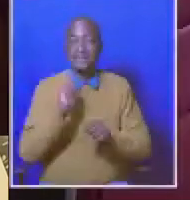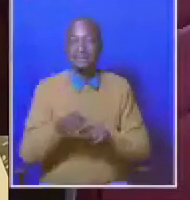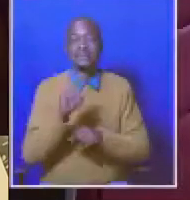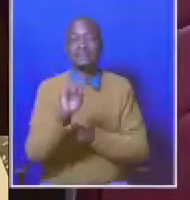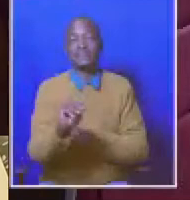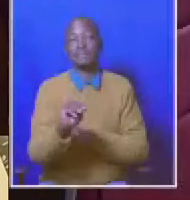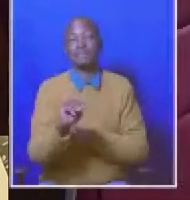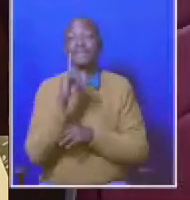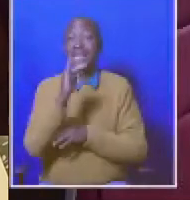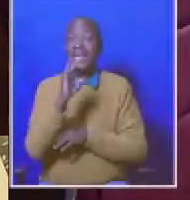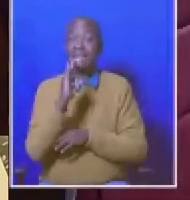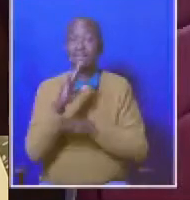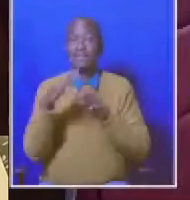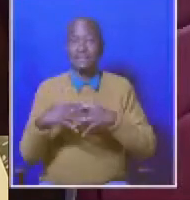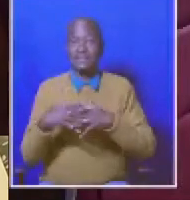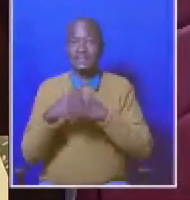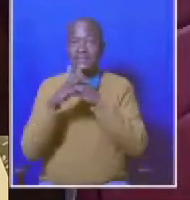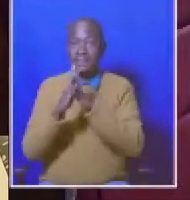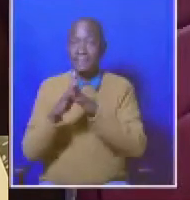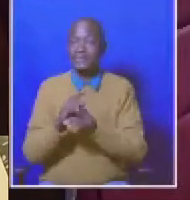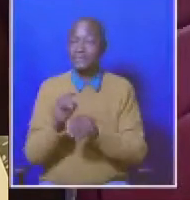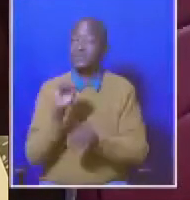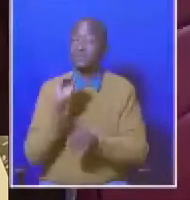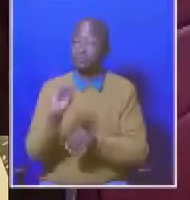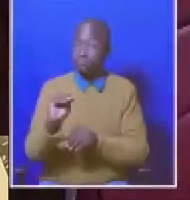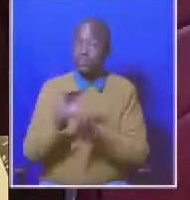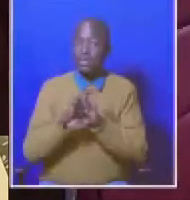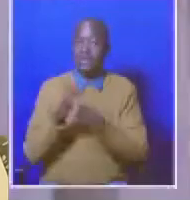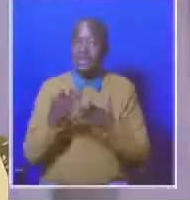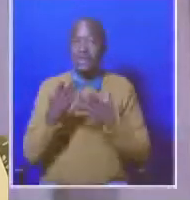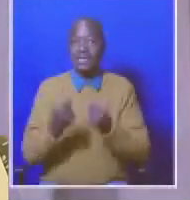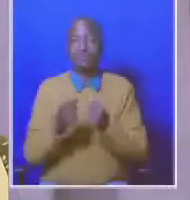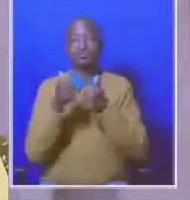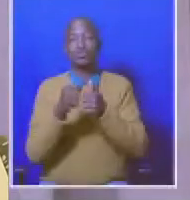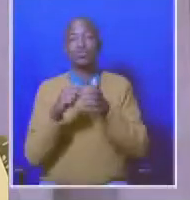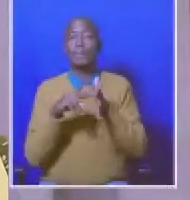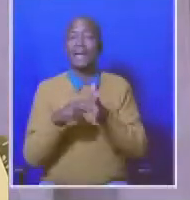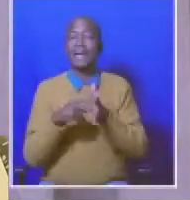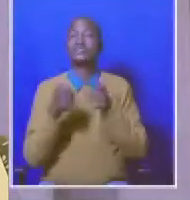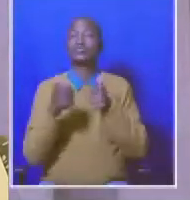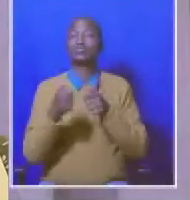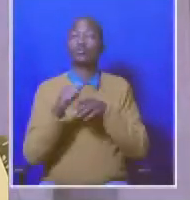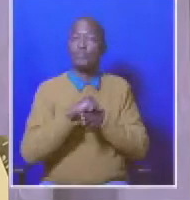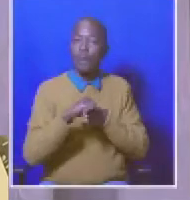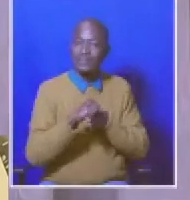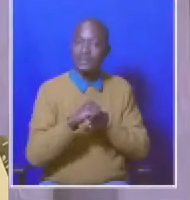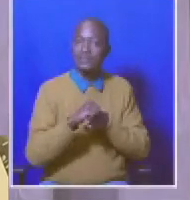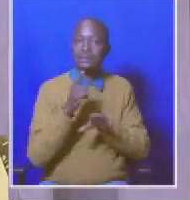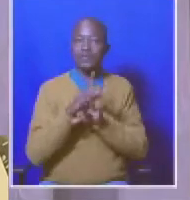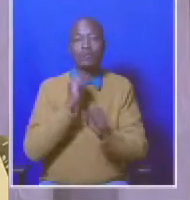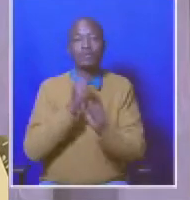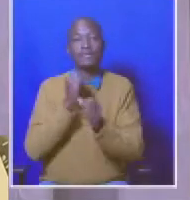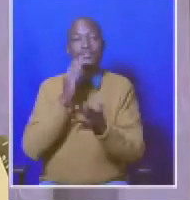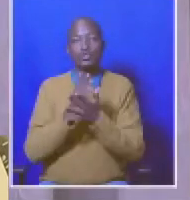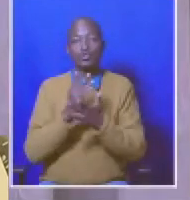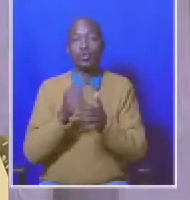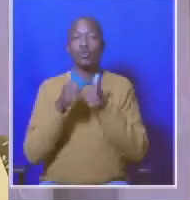there's a summit that comes up with good plans, good practices, that will ensure